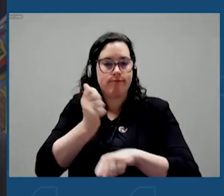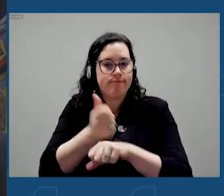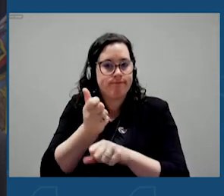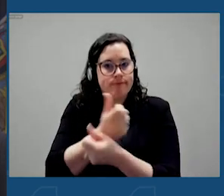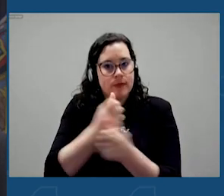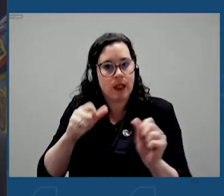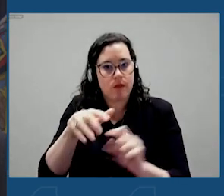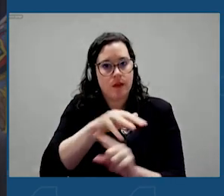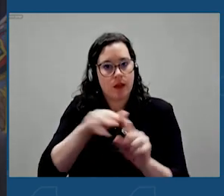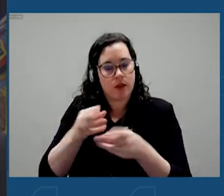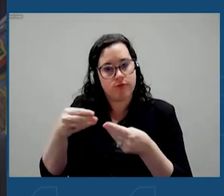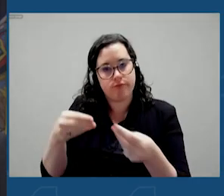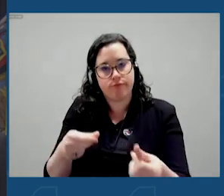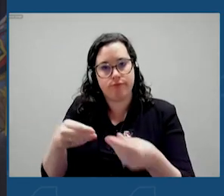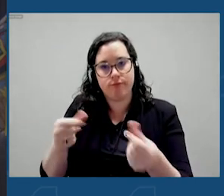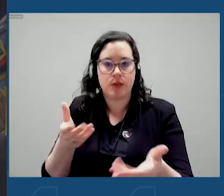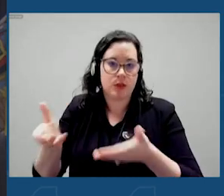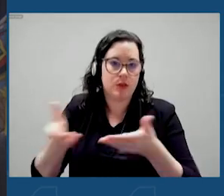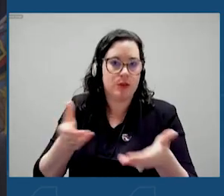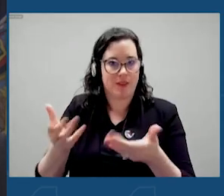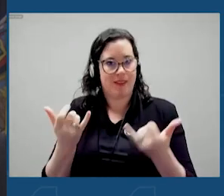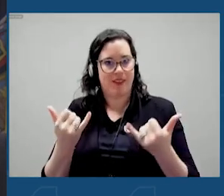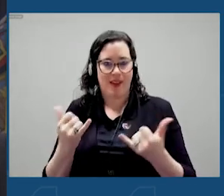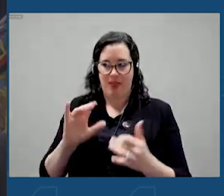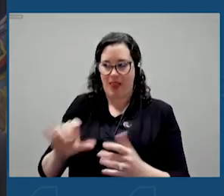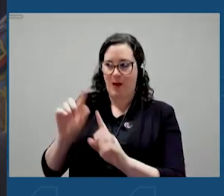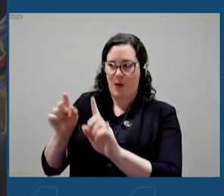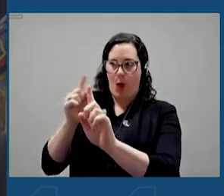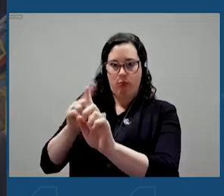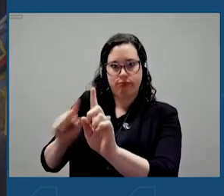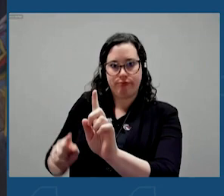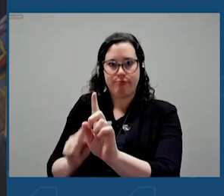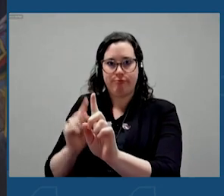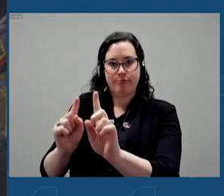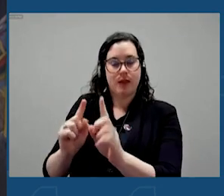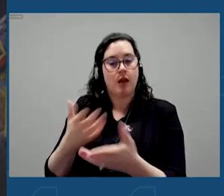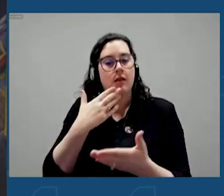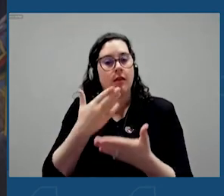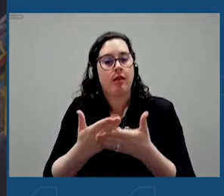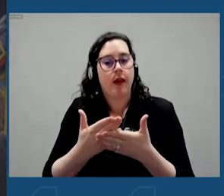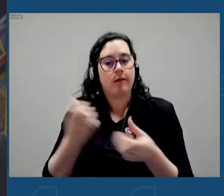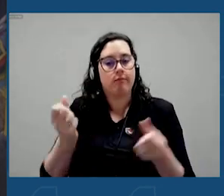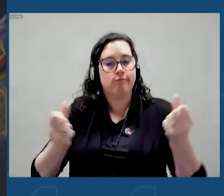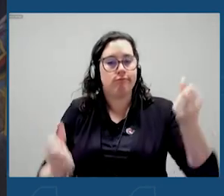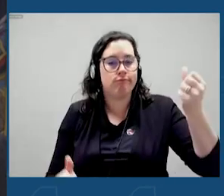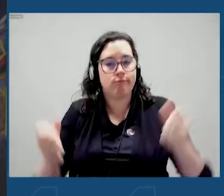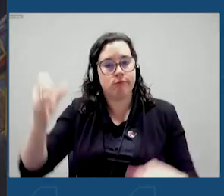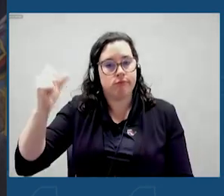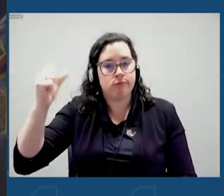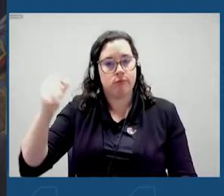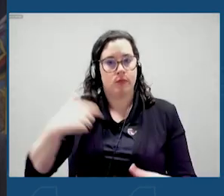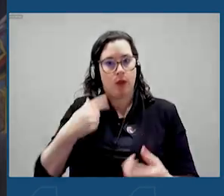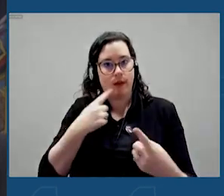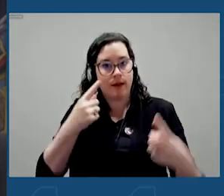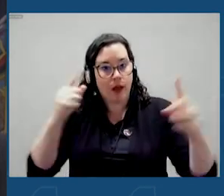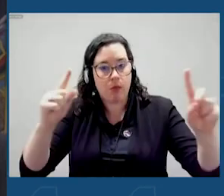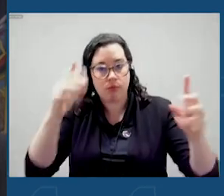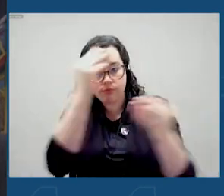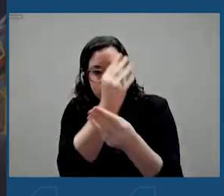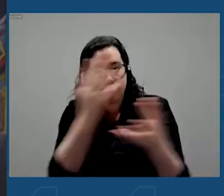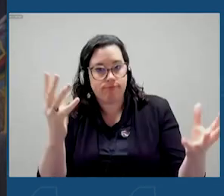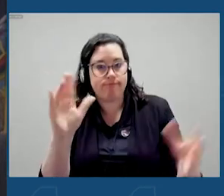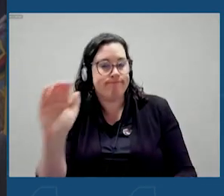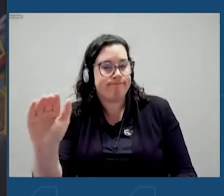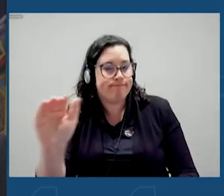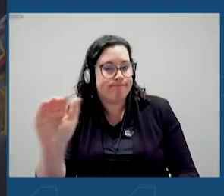and service that we're all shooting for. Got to thank the conductors who are making those announcements and letting people know